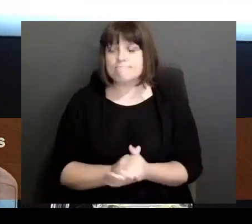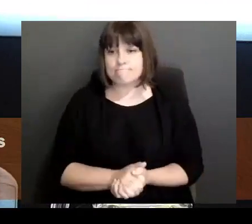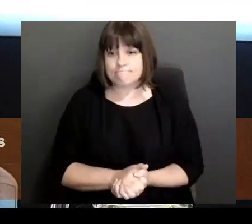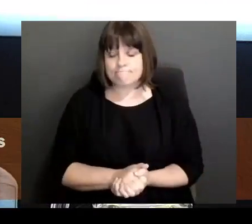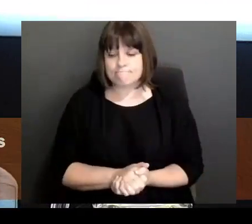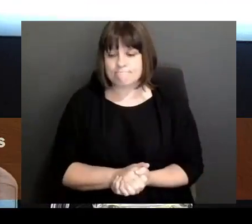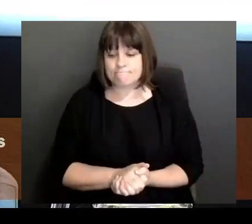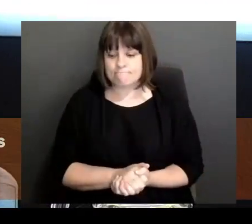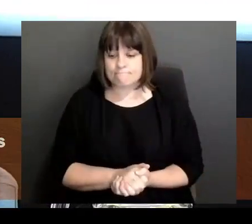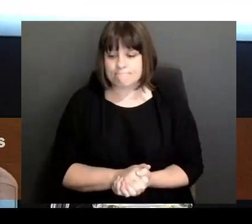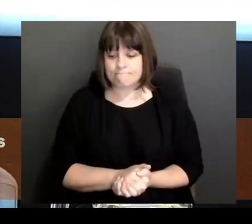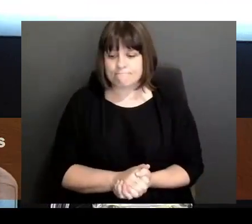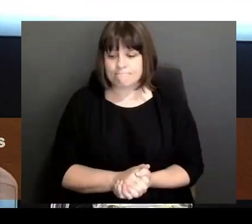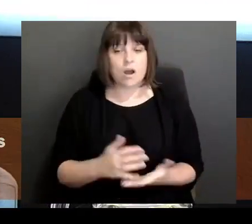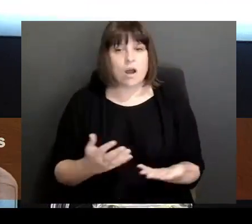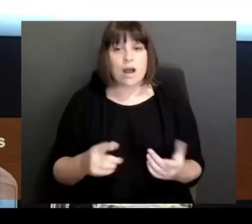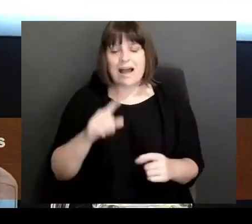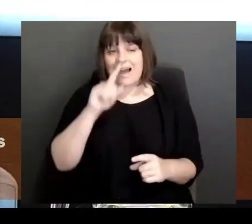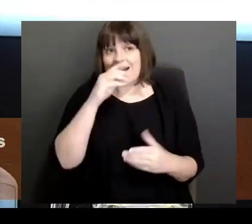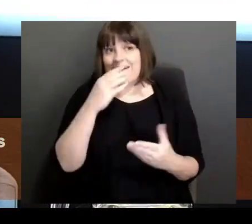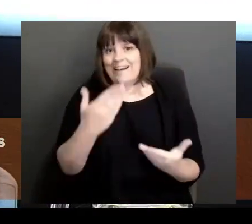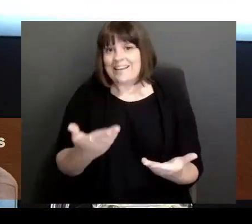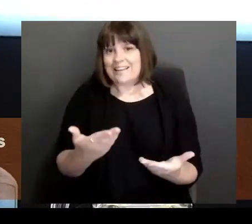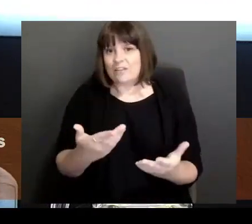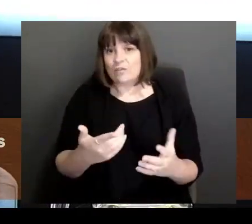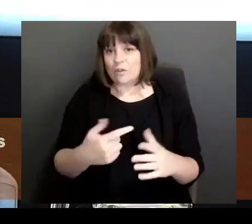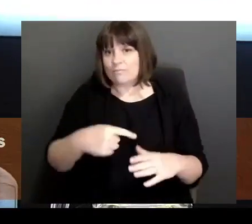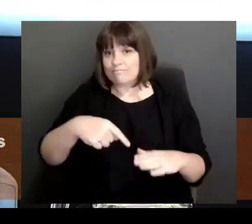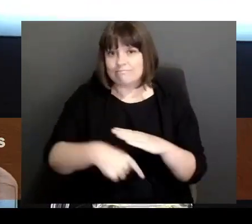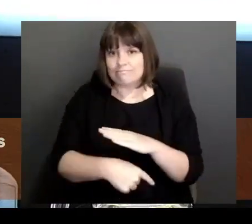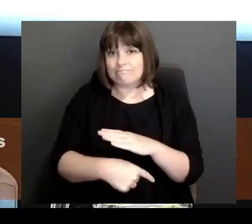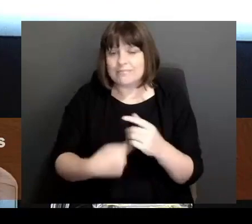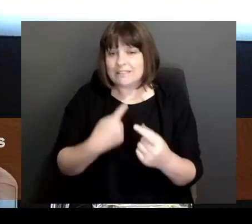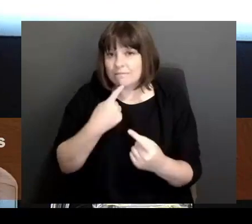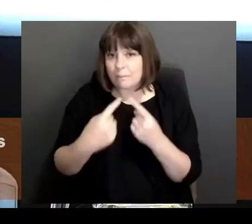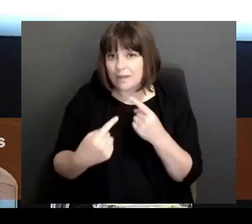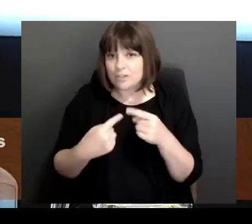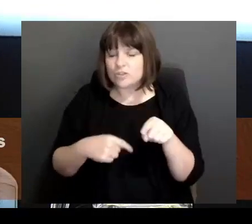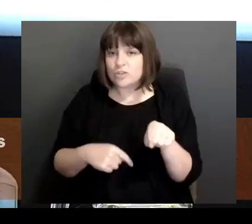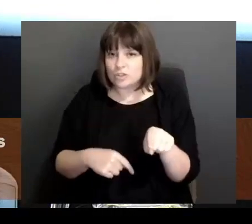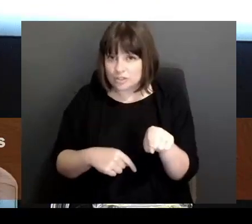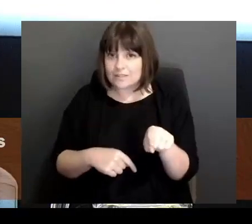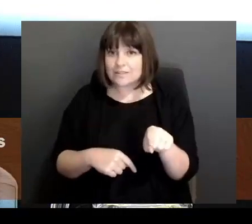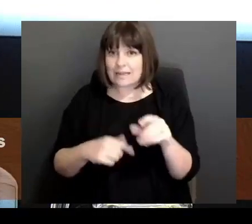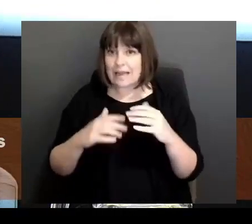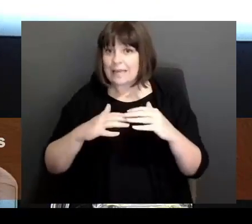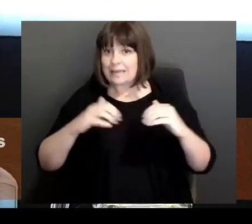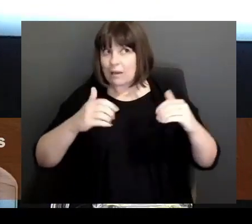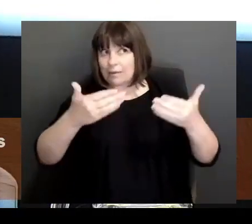explicit details because they're matters that are before Cabinet. Yes.